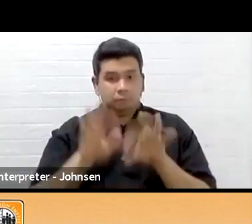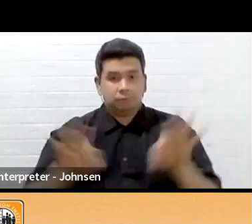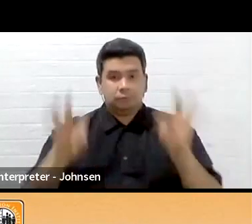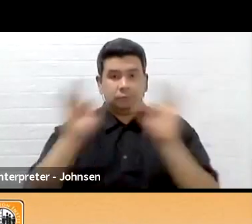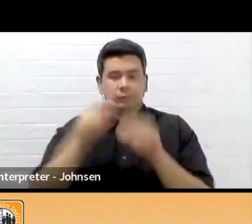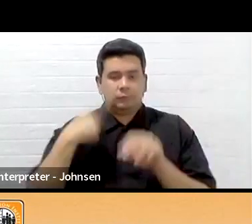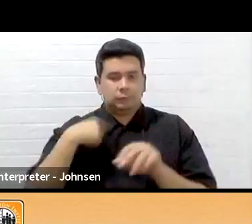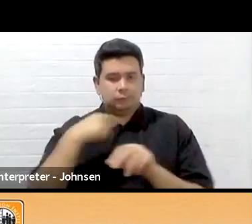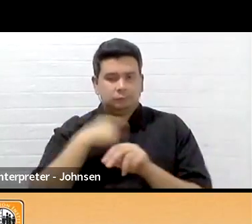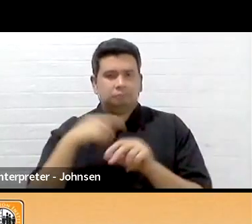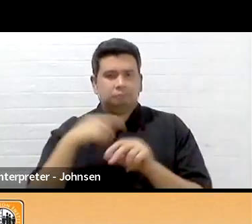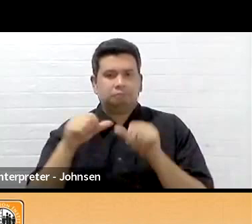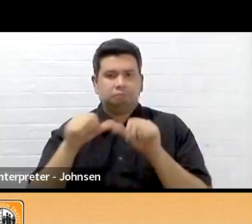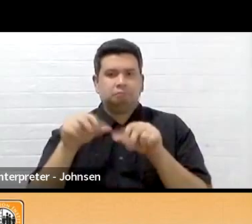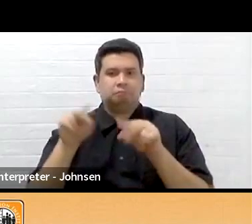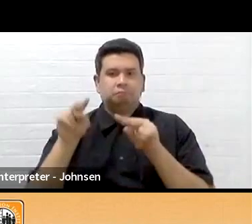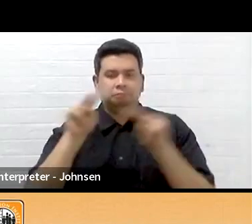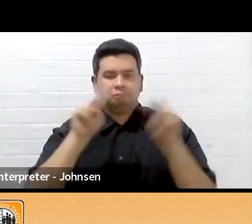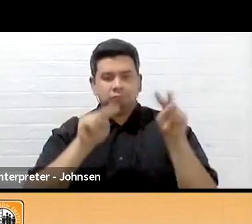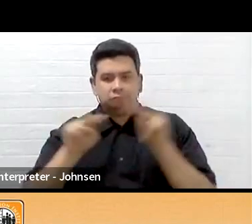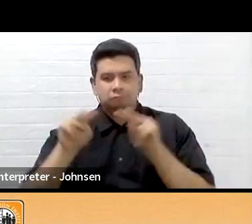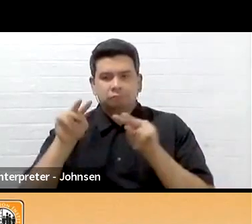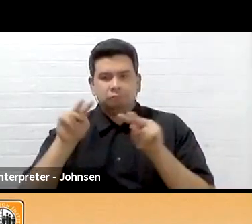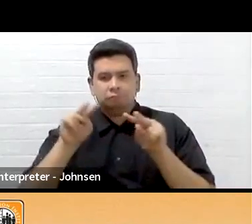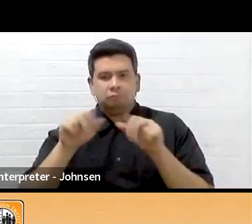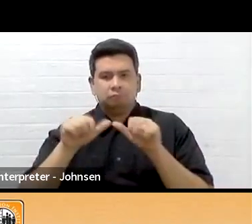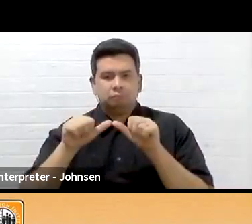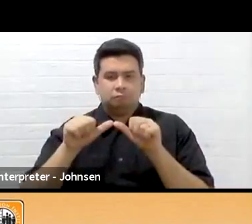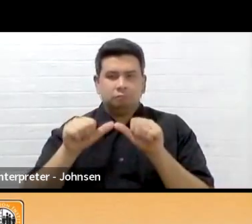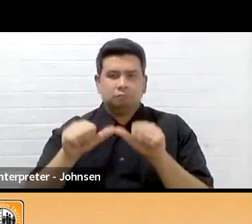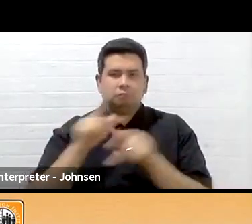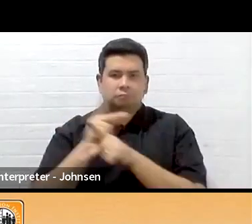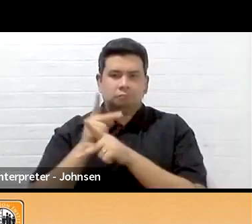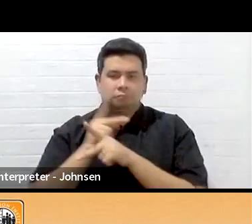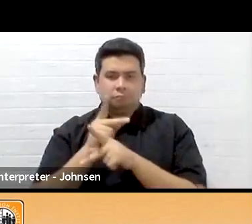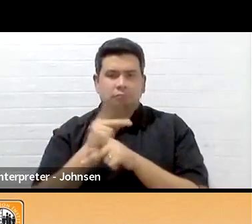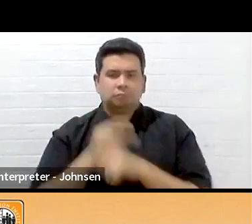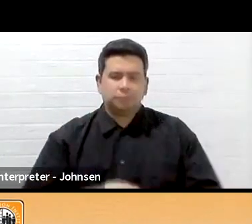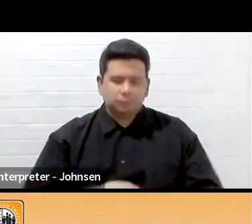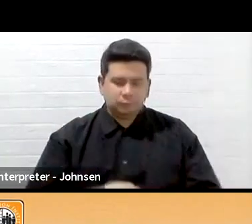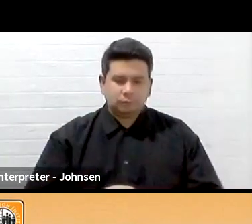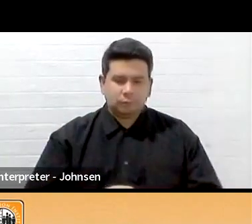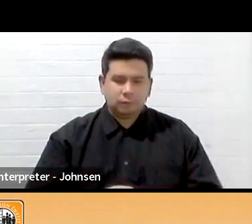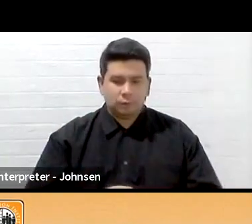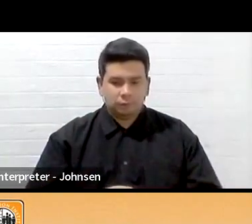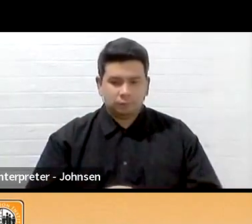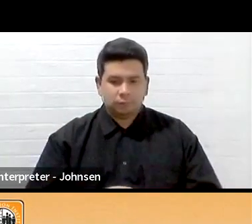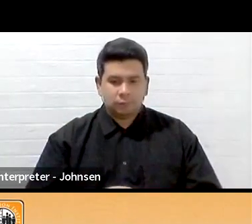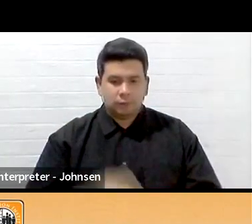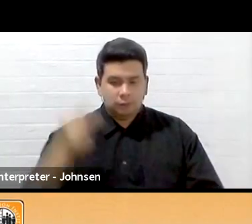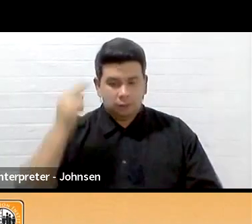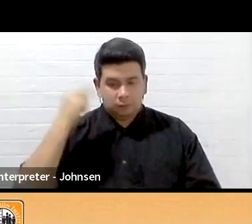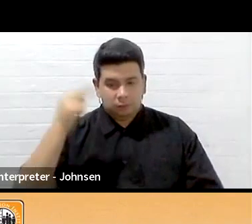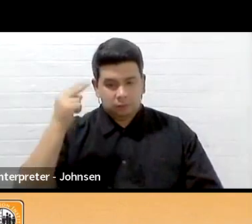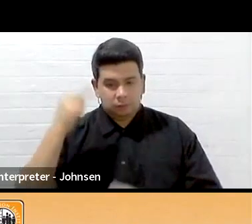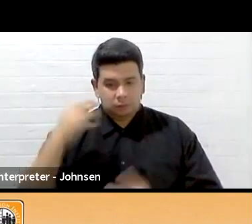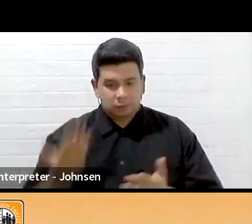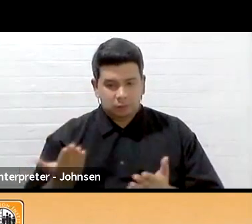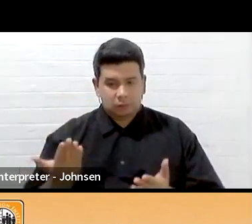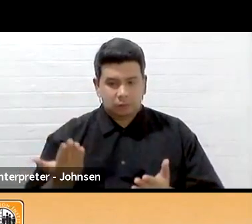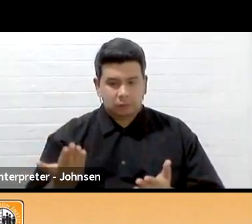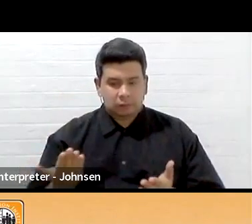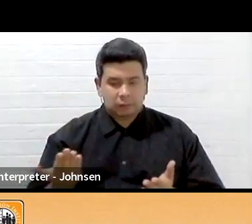concern. History repeating itself. As a historian, I don't believe in that dictum, but I believe that we can learn a lot from